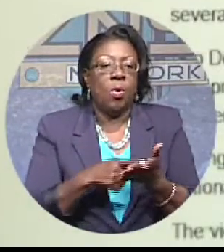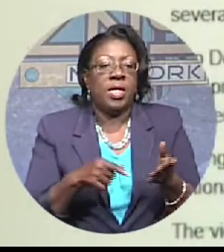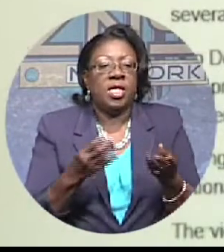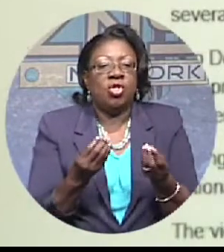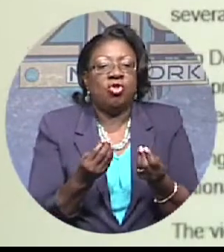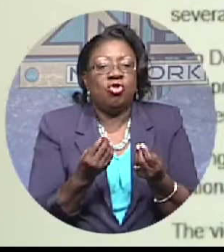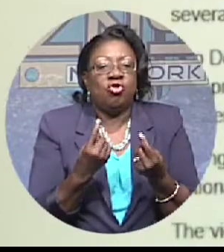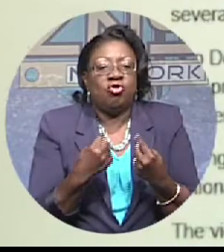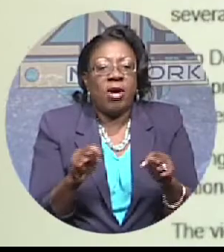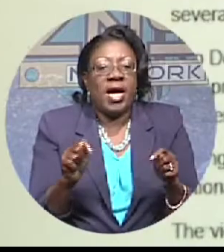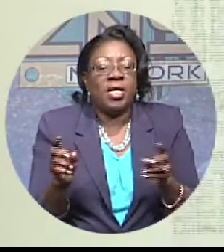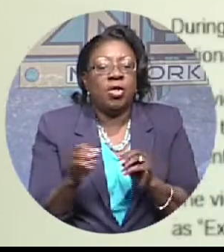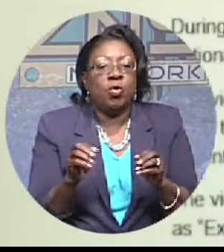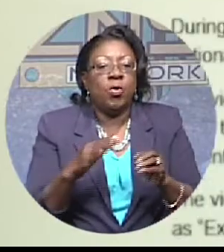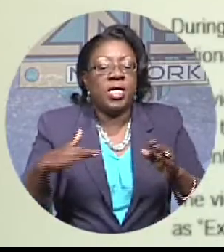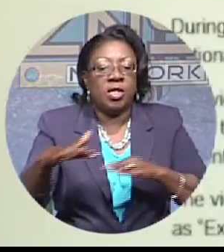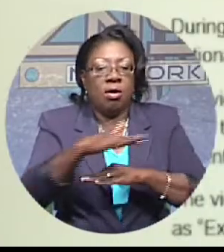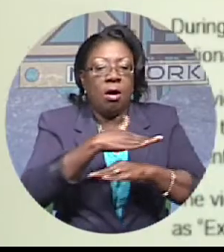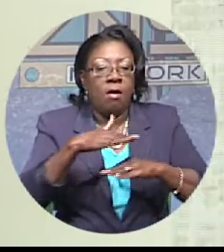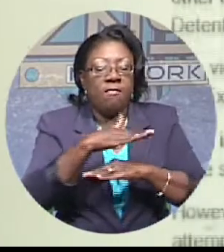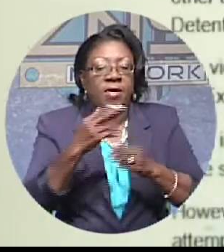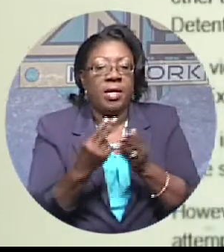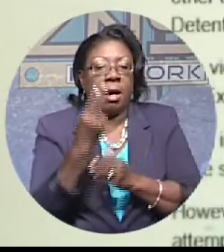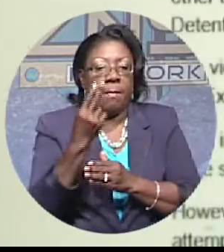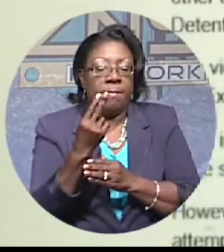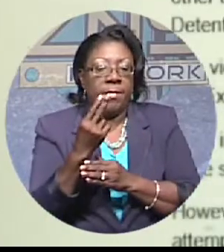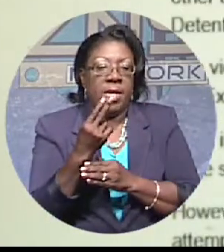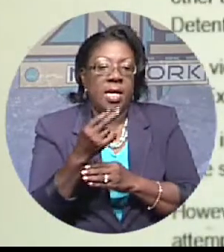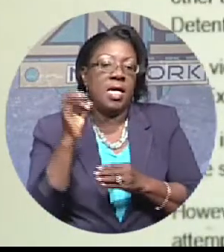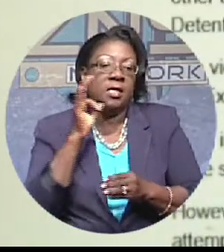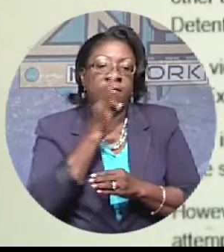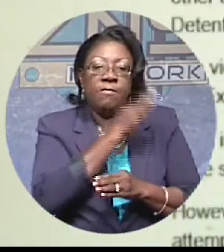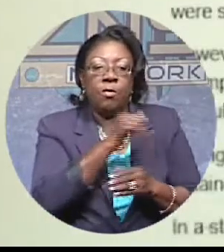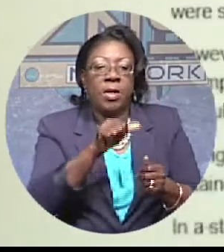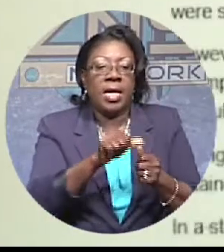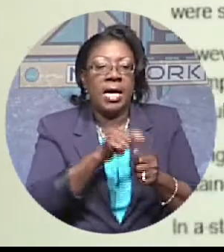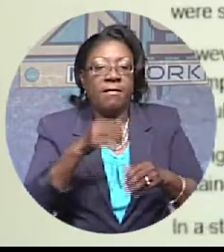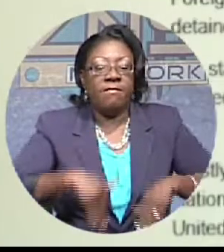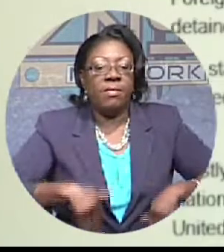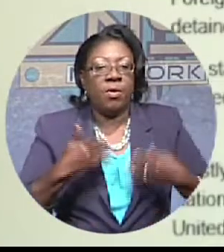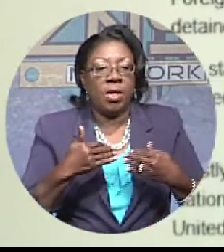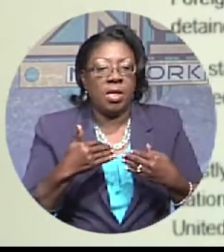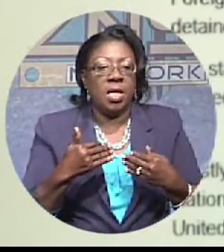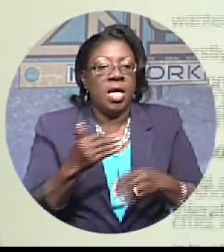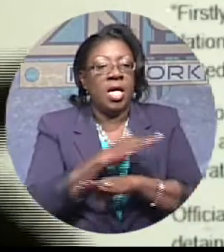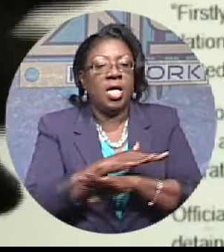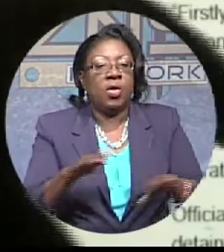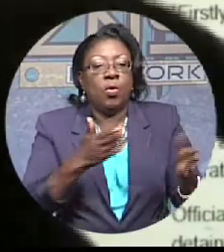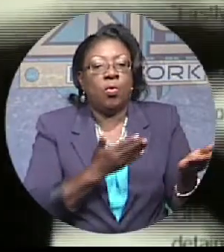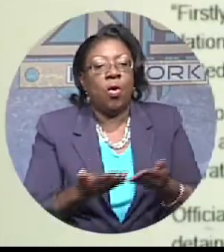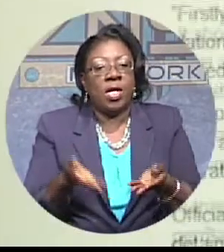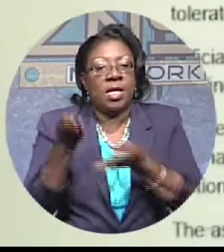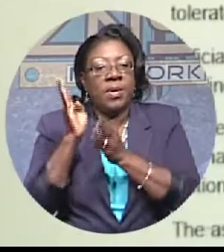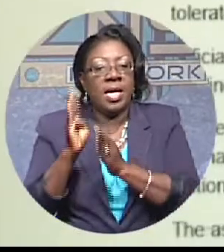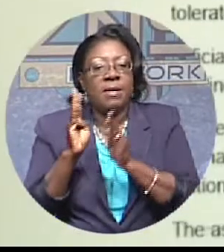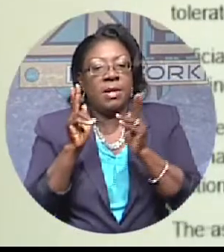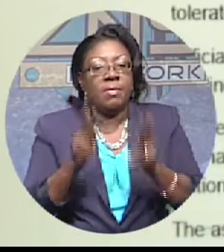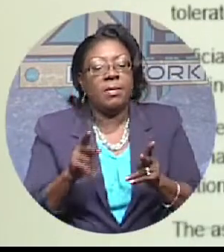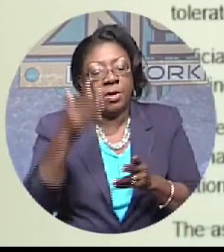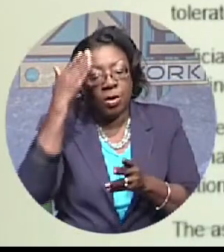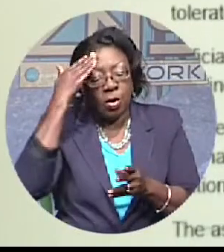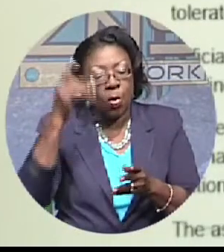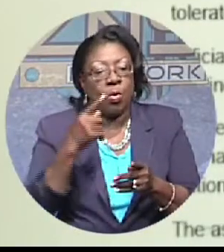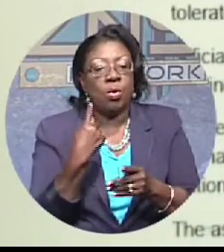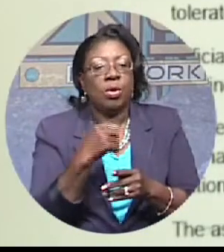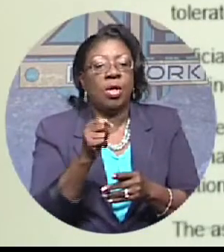is a cover-up, okay? And he's fooling everybody. And he doesn't want to have the Bahamian people know the truth. So the Tribune came